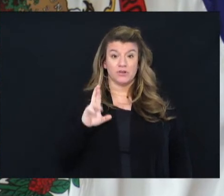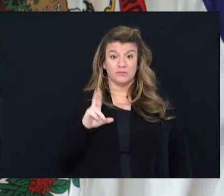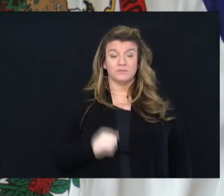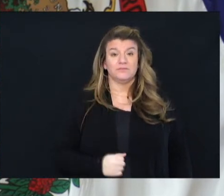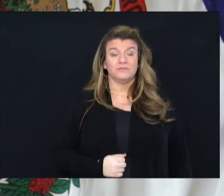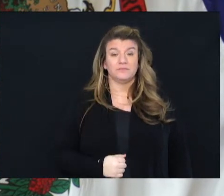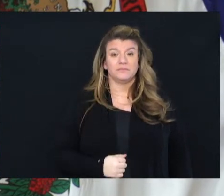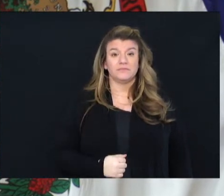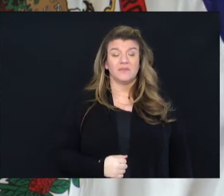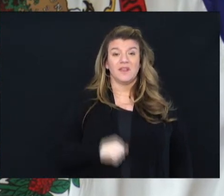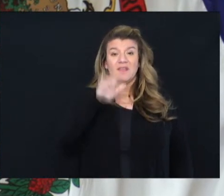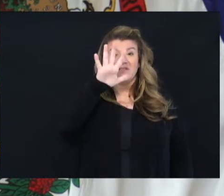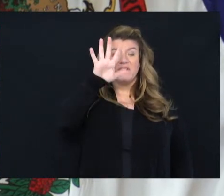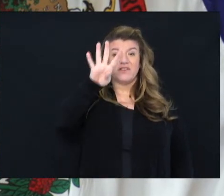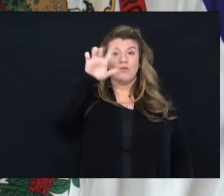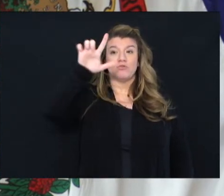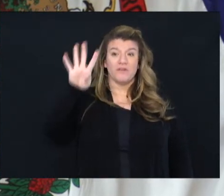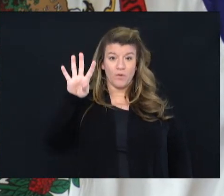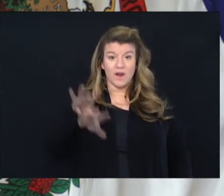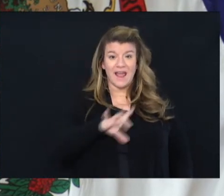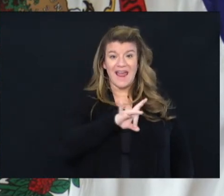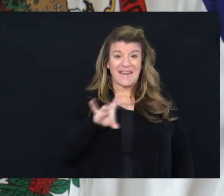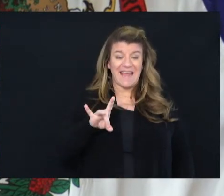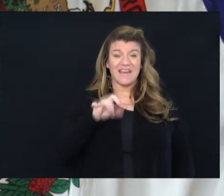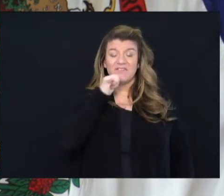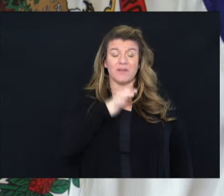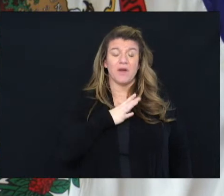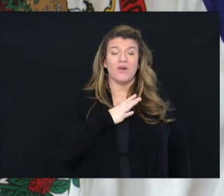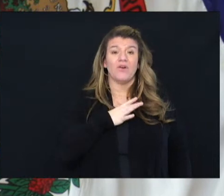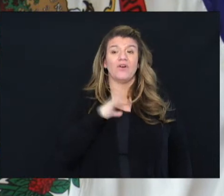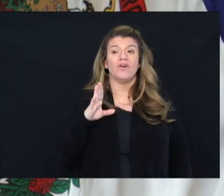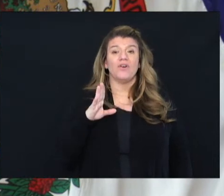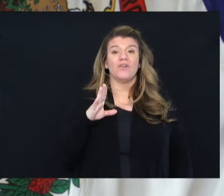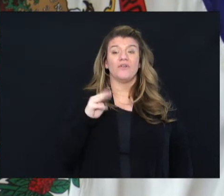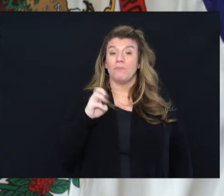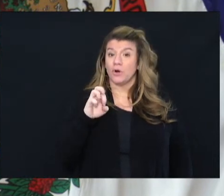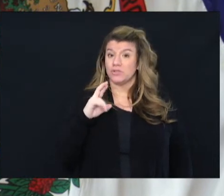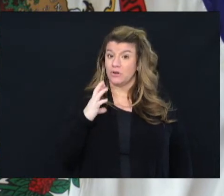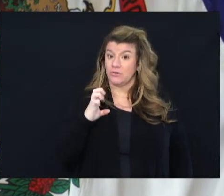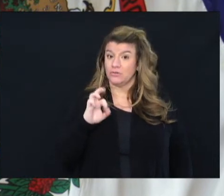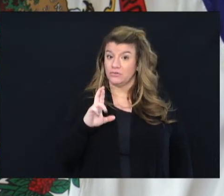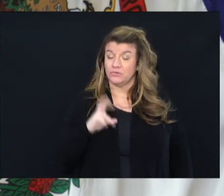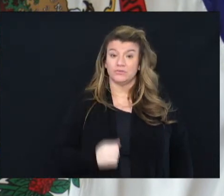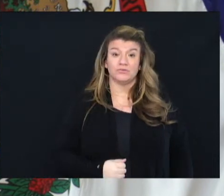The 5,424th death, an 88-year-old female from Mercer County.